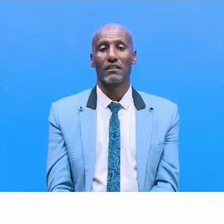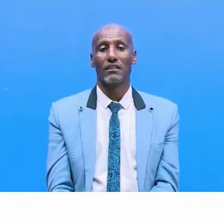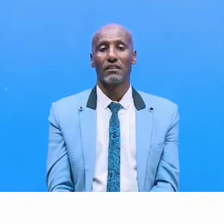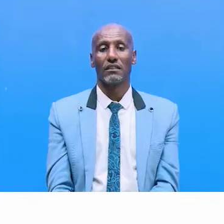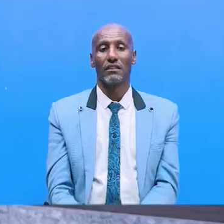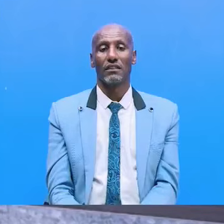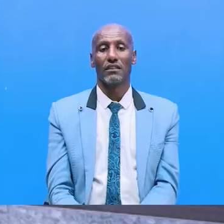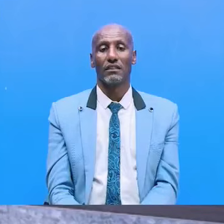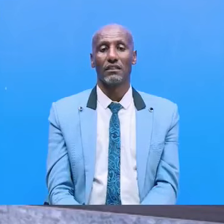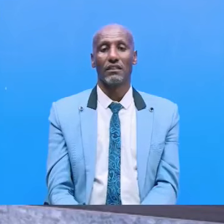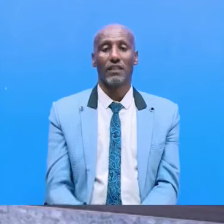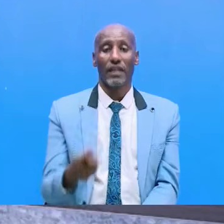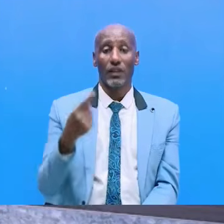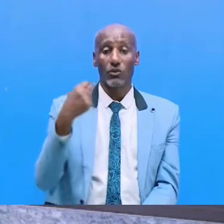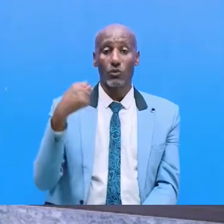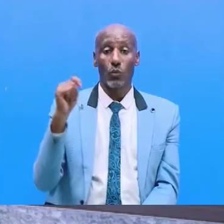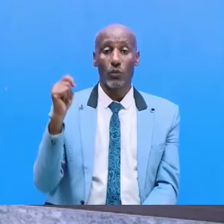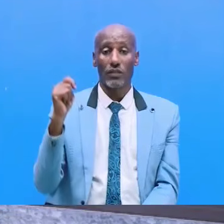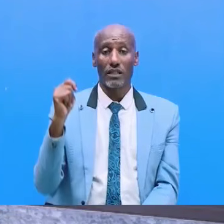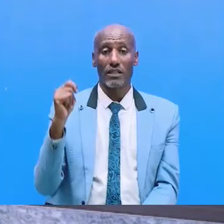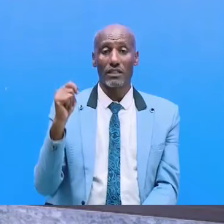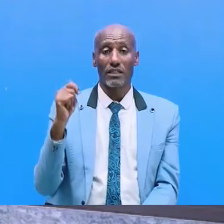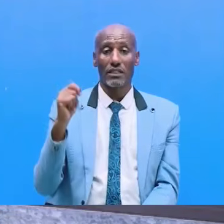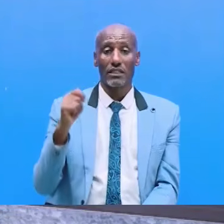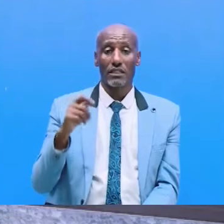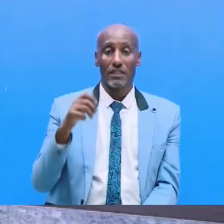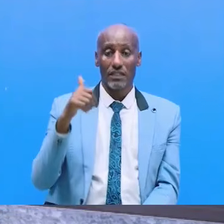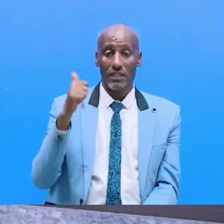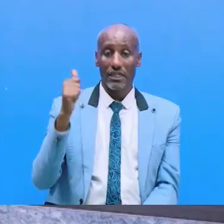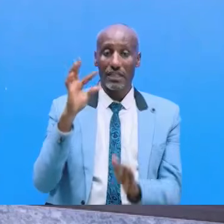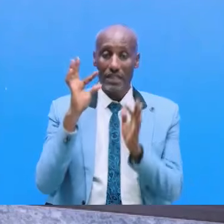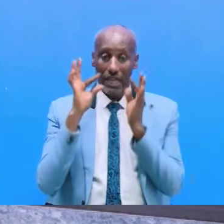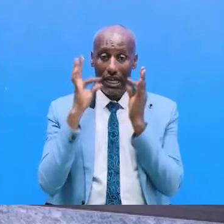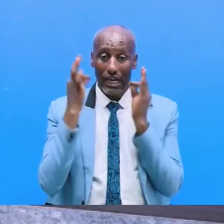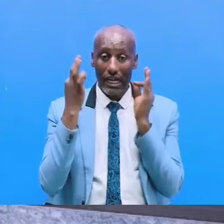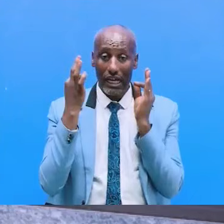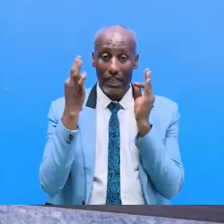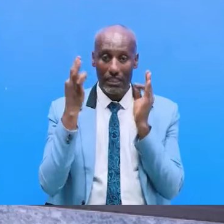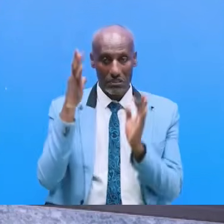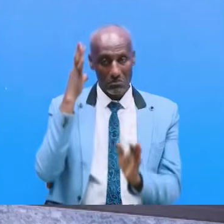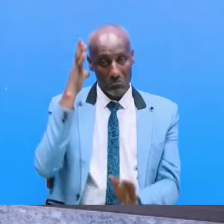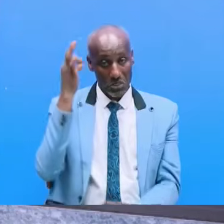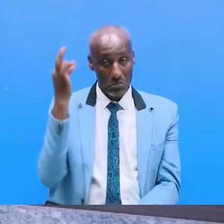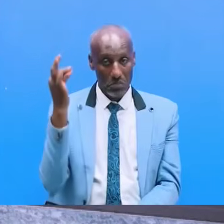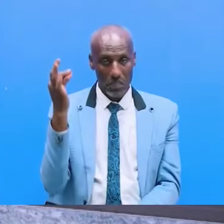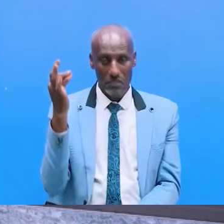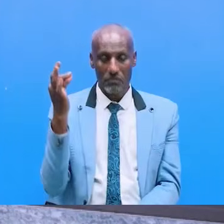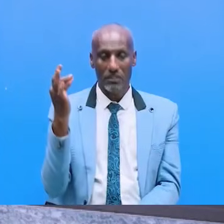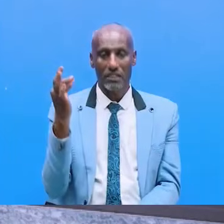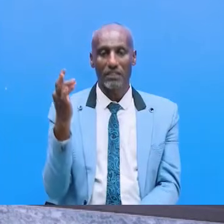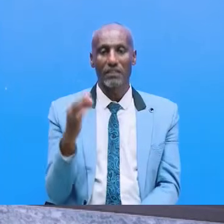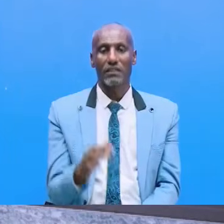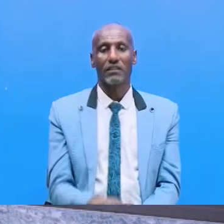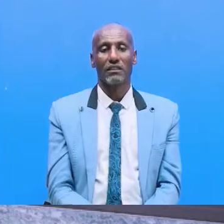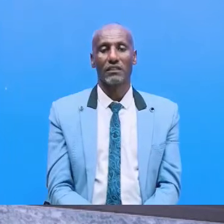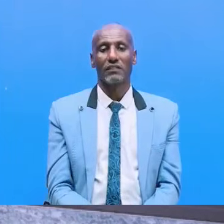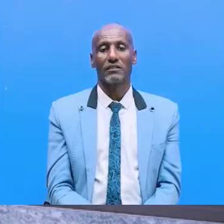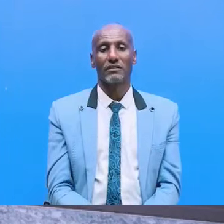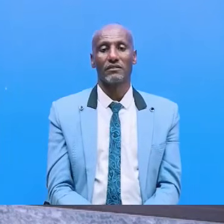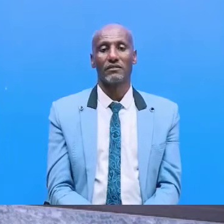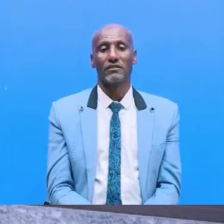I just use the because a cat is a very specific cat. But